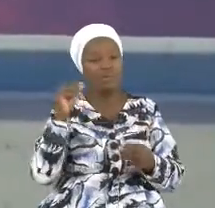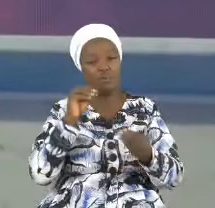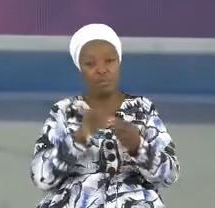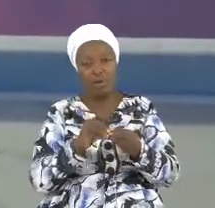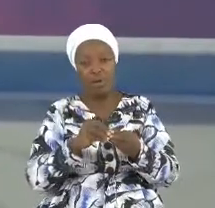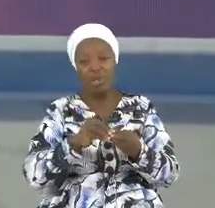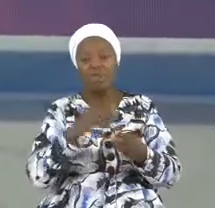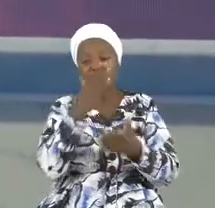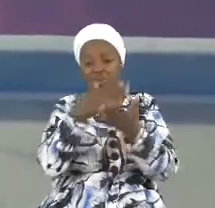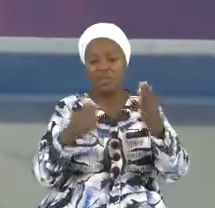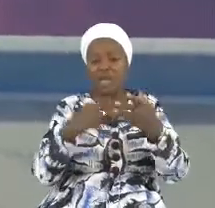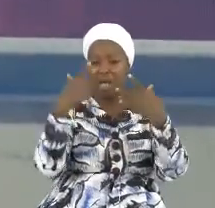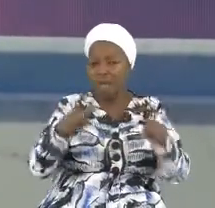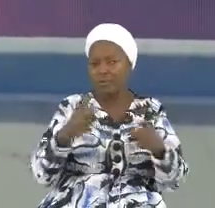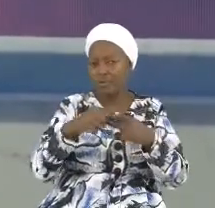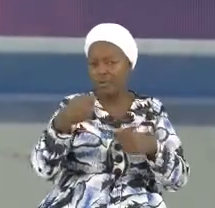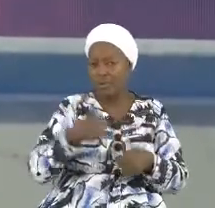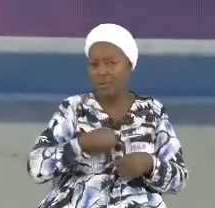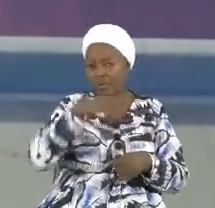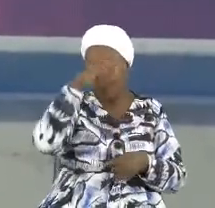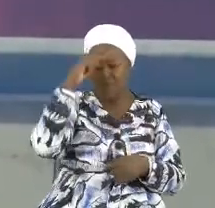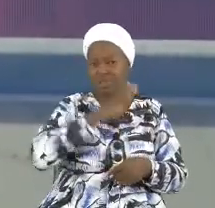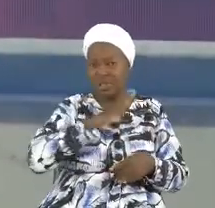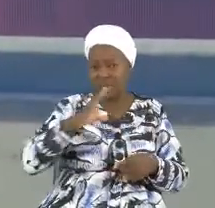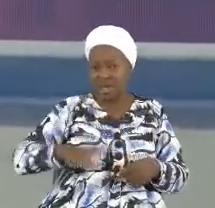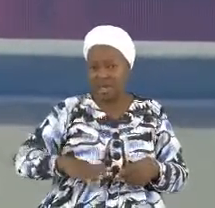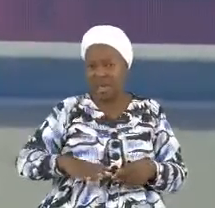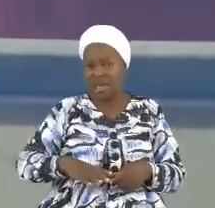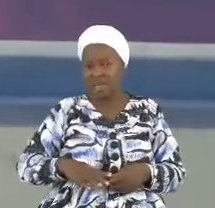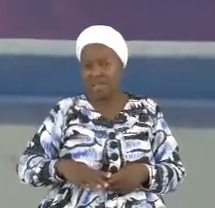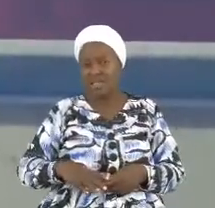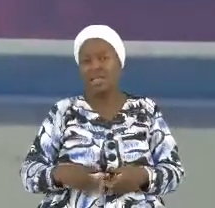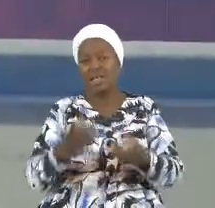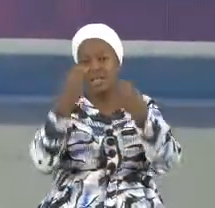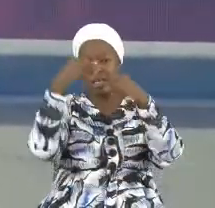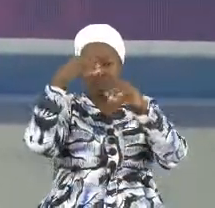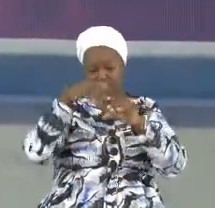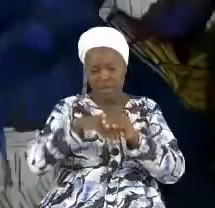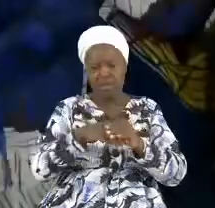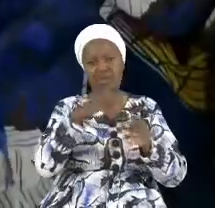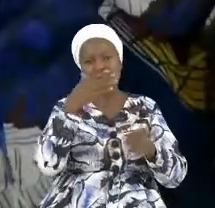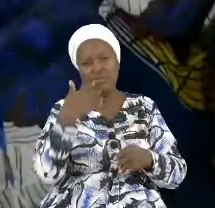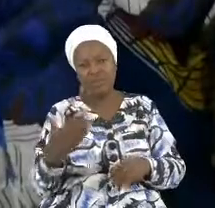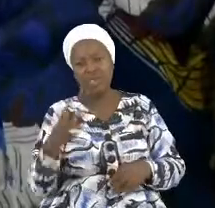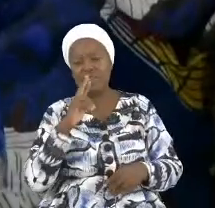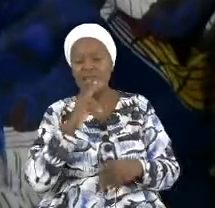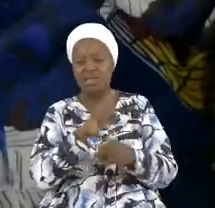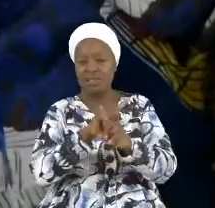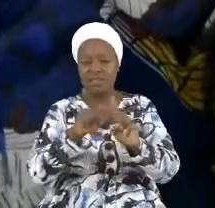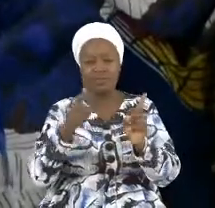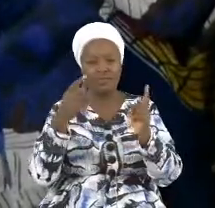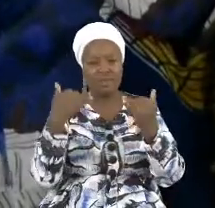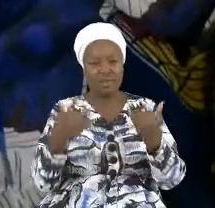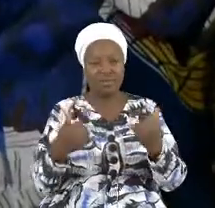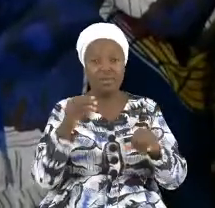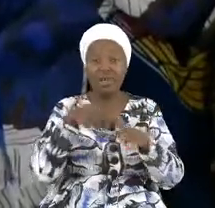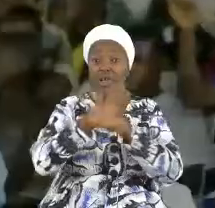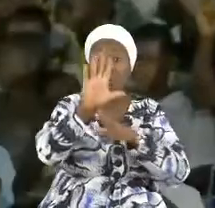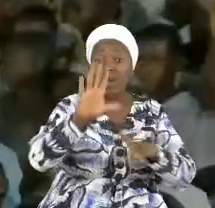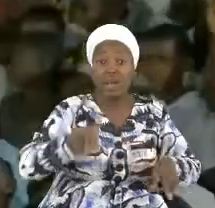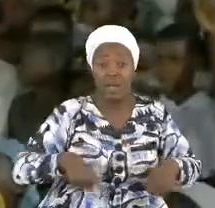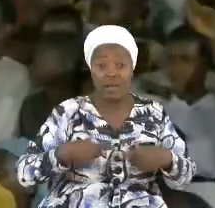came in. Things are different now. In your life. In your